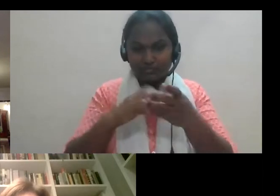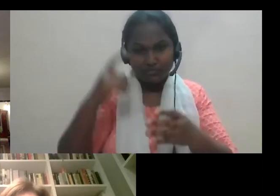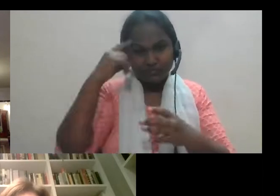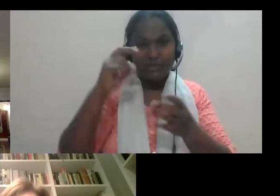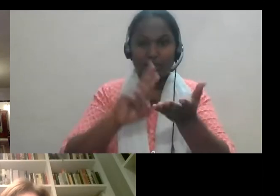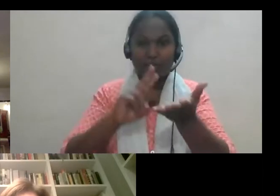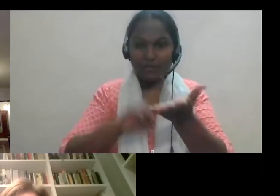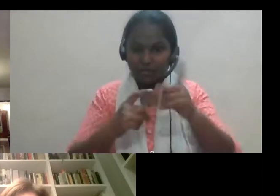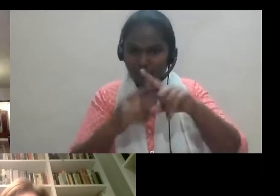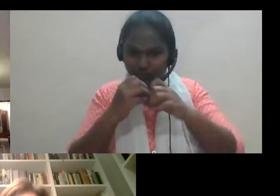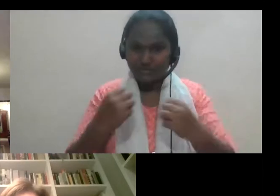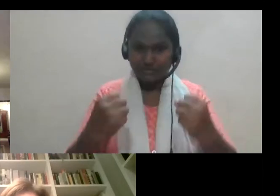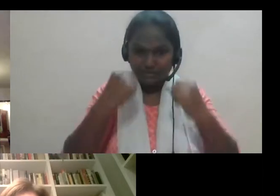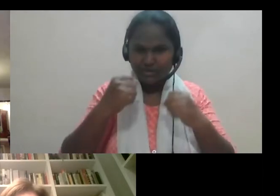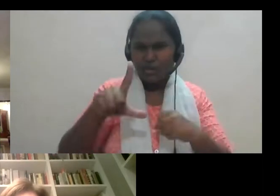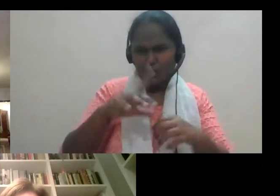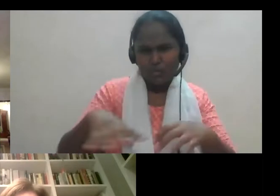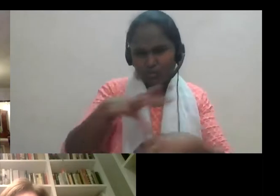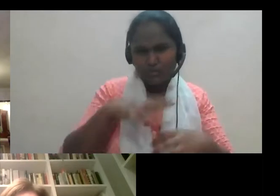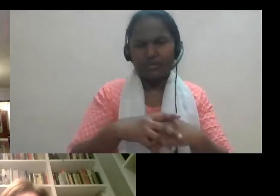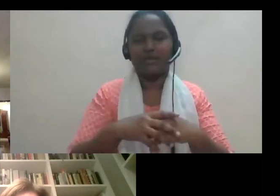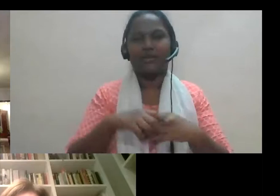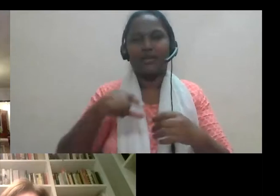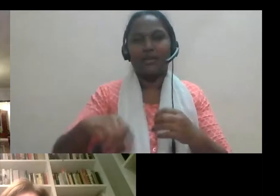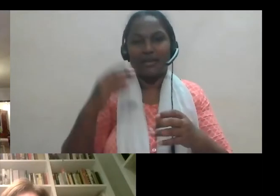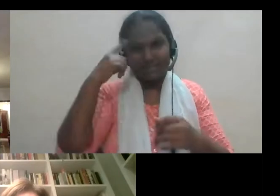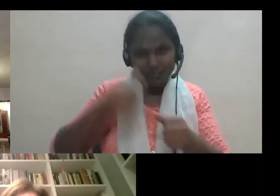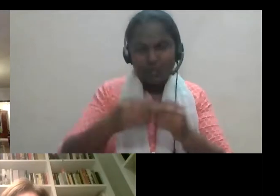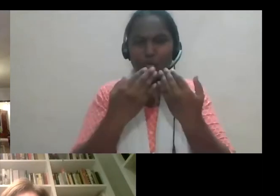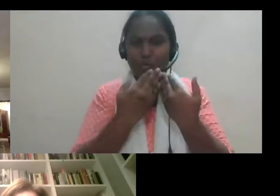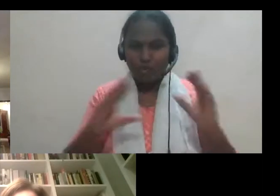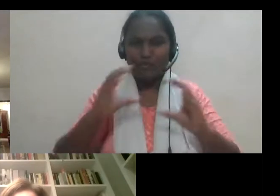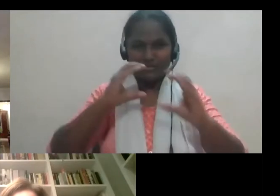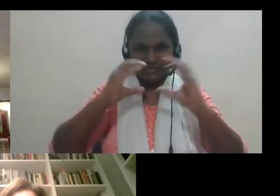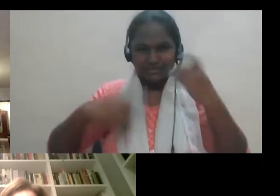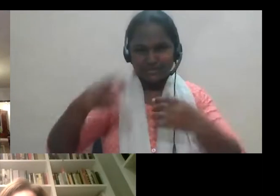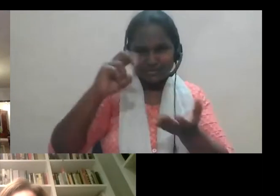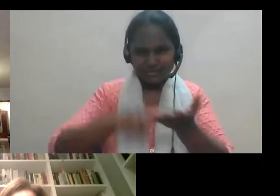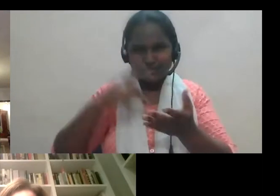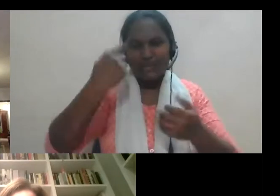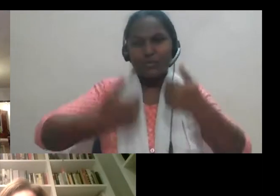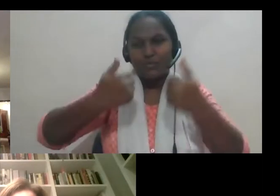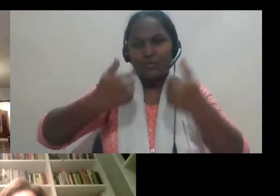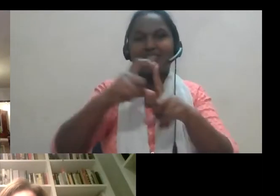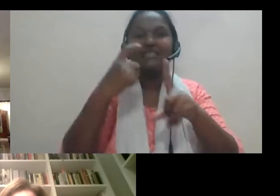its strength from the local scene while remaining open to conversations from outside that can enrich the